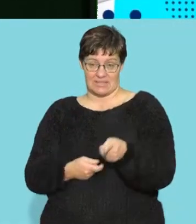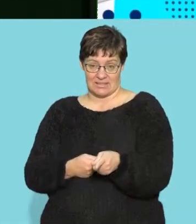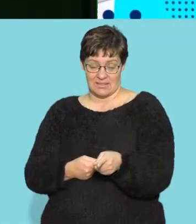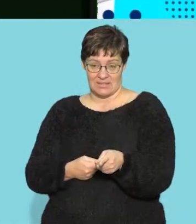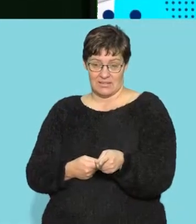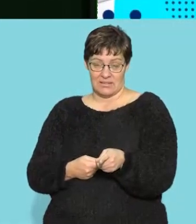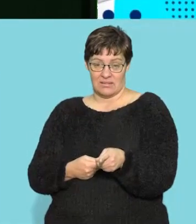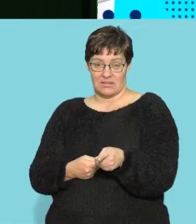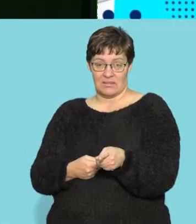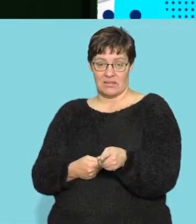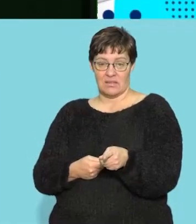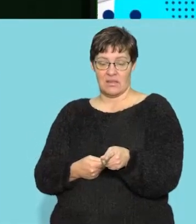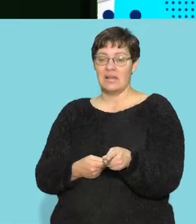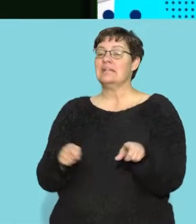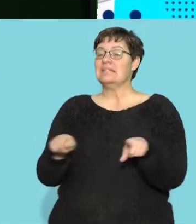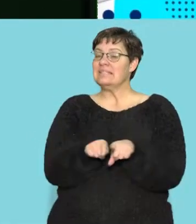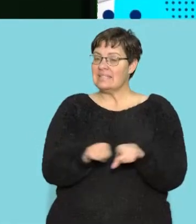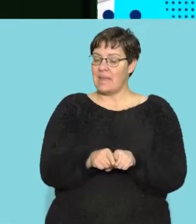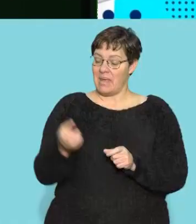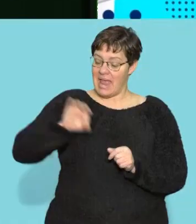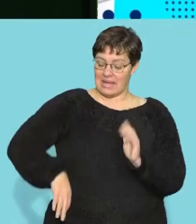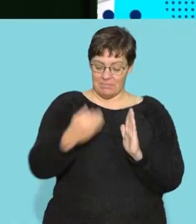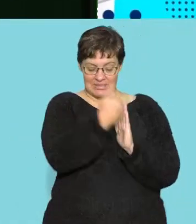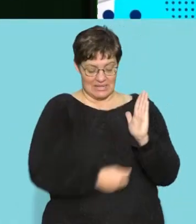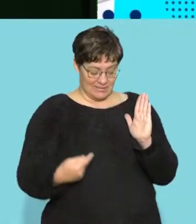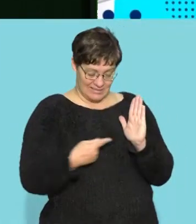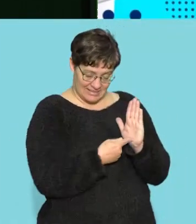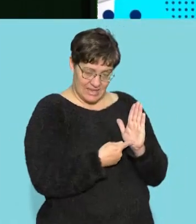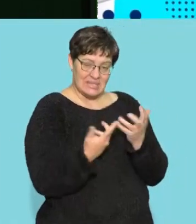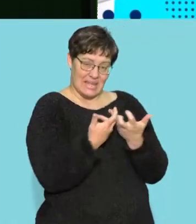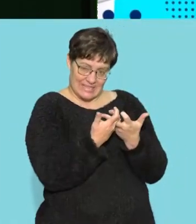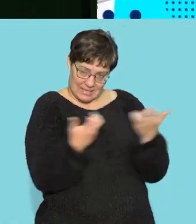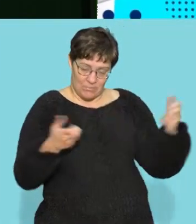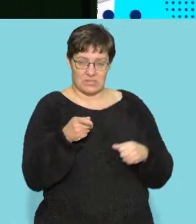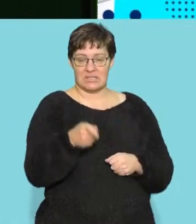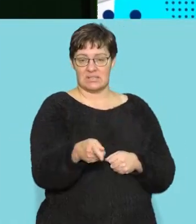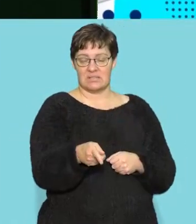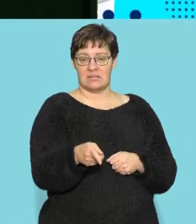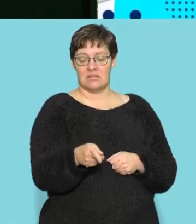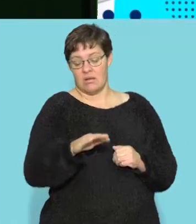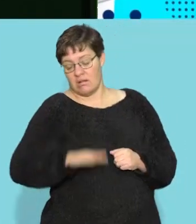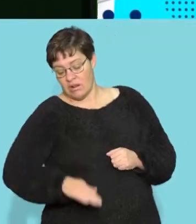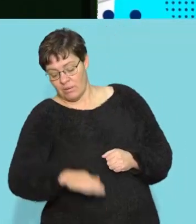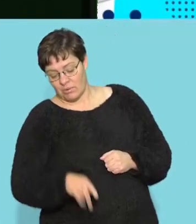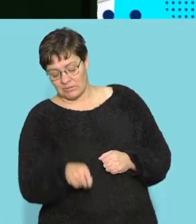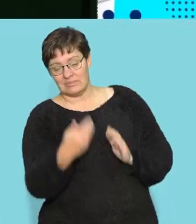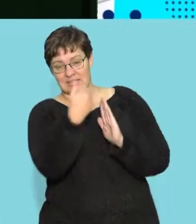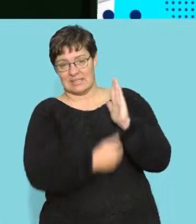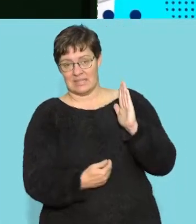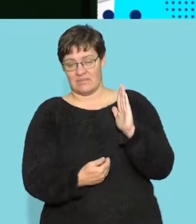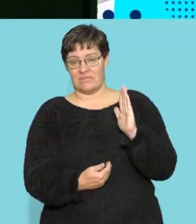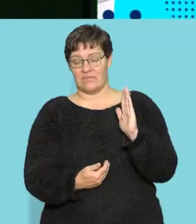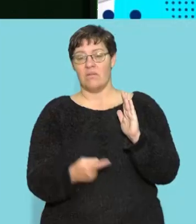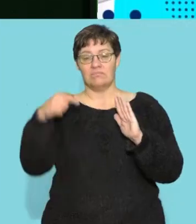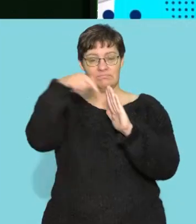and therefore, notice even in your income statement, it appears as a separate item at the bottom of your statement